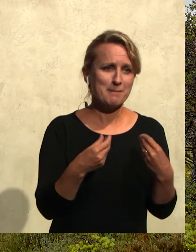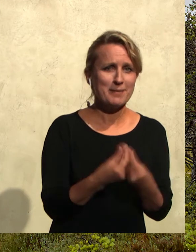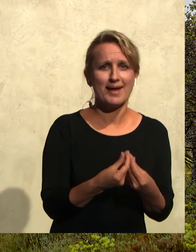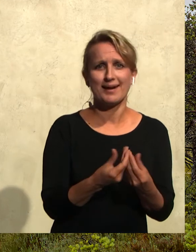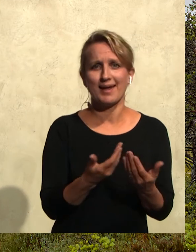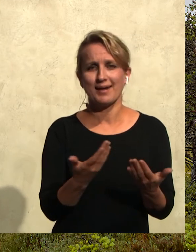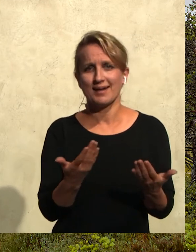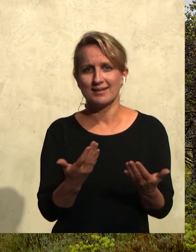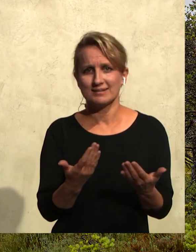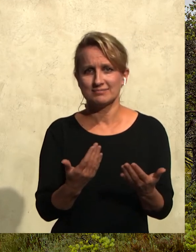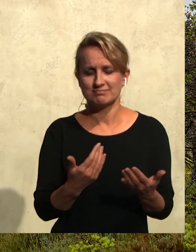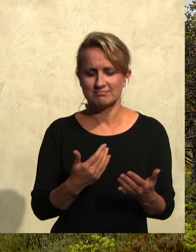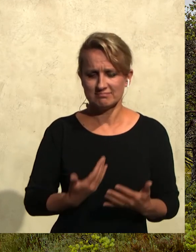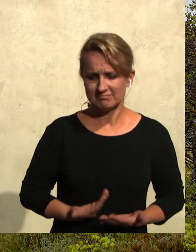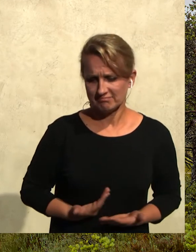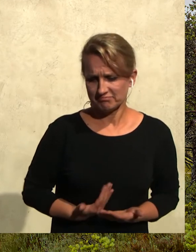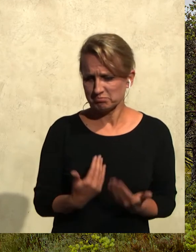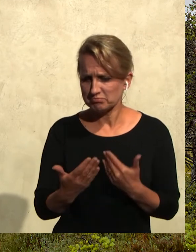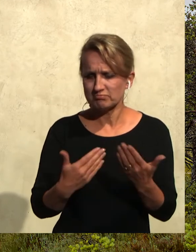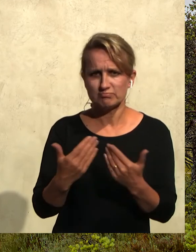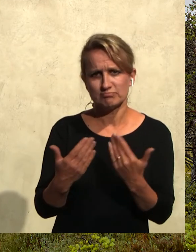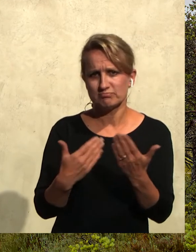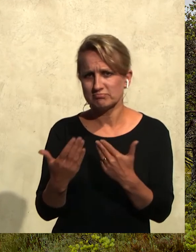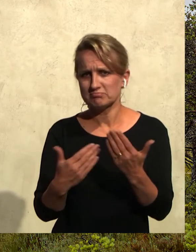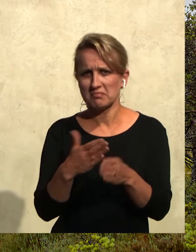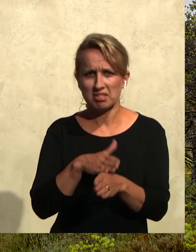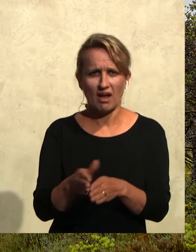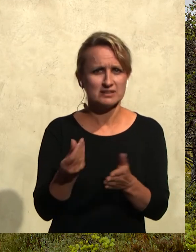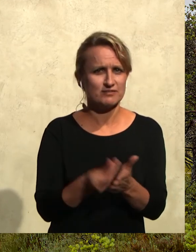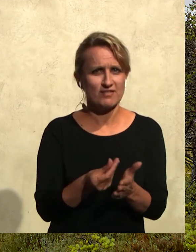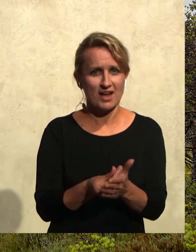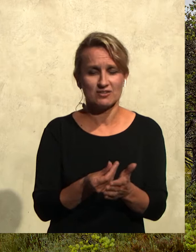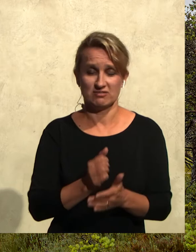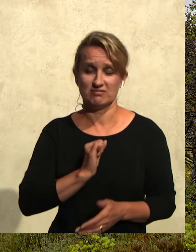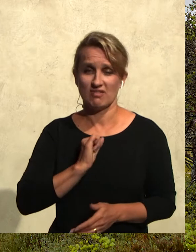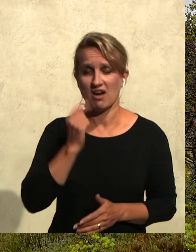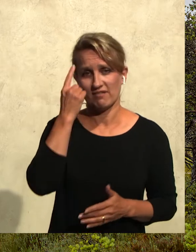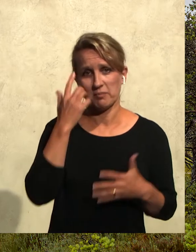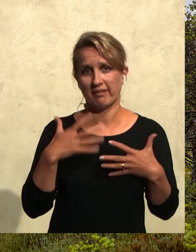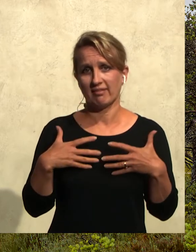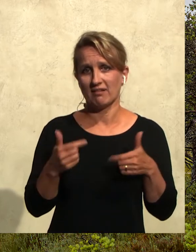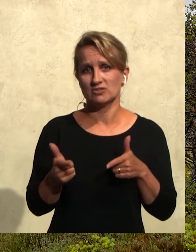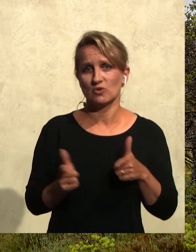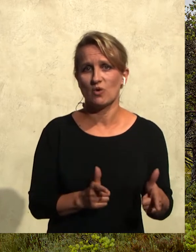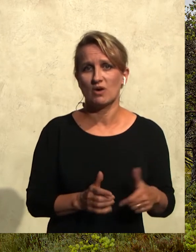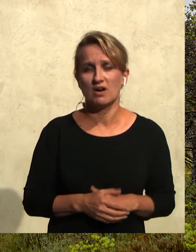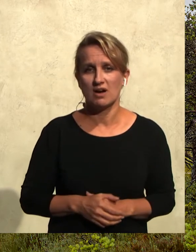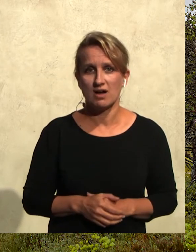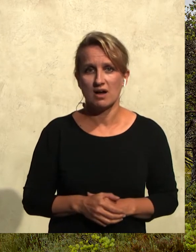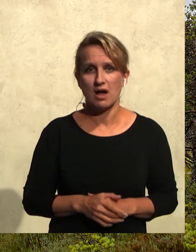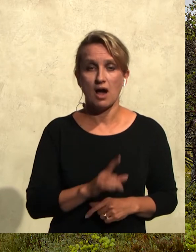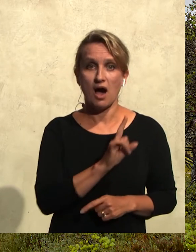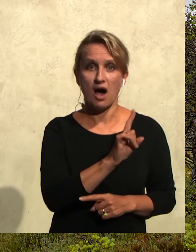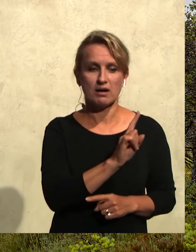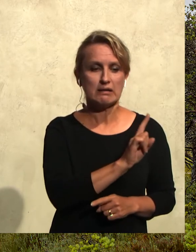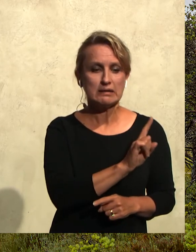so on. So that's number one, and yet about 1 in 10 of us, and in fact even more, 1